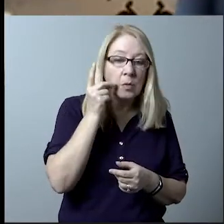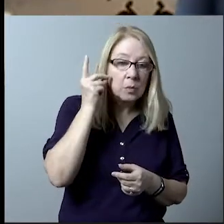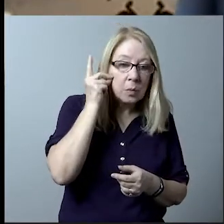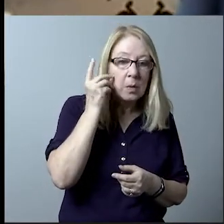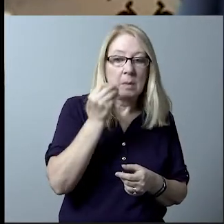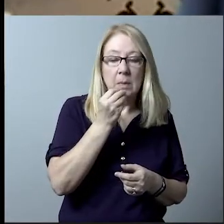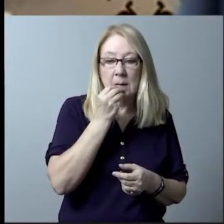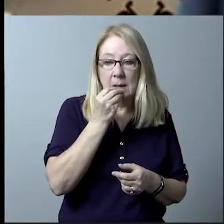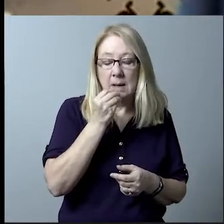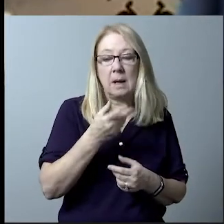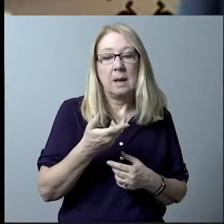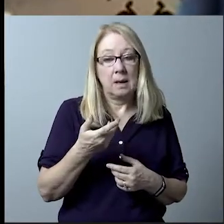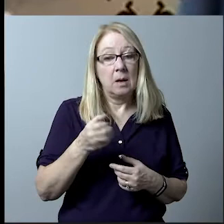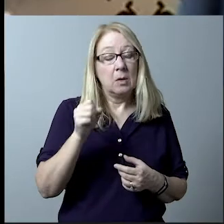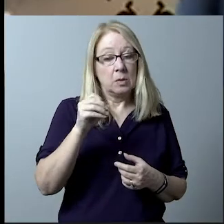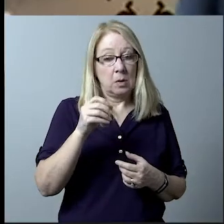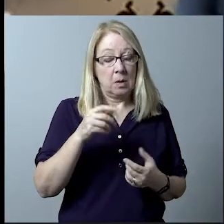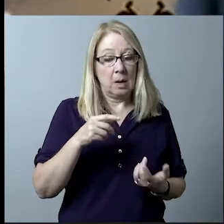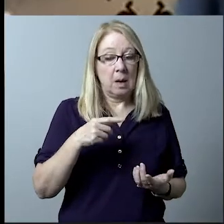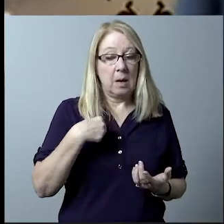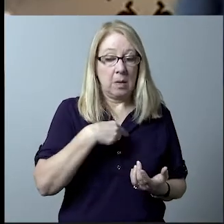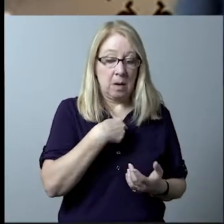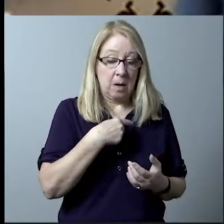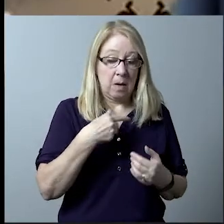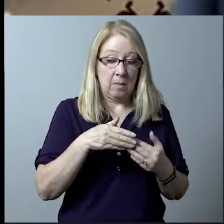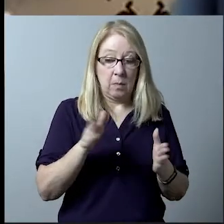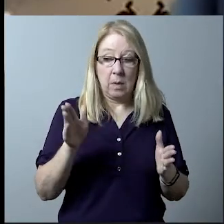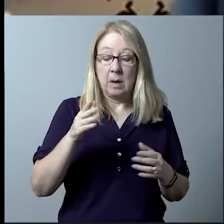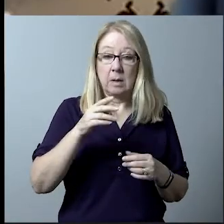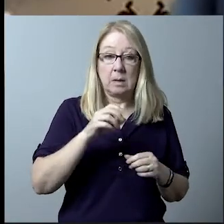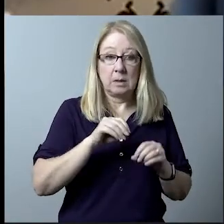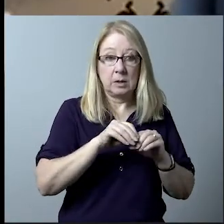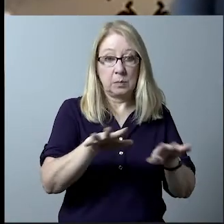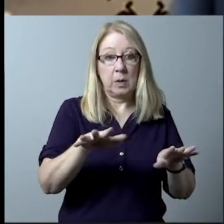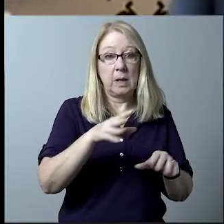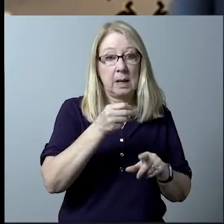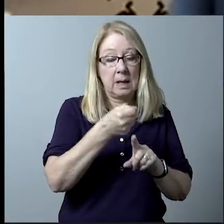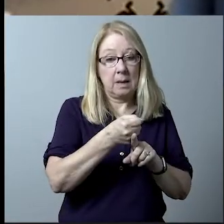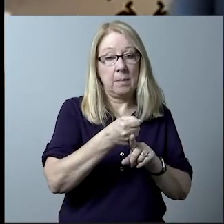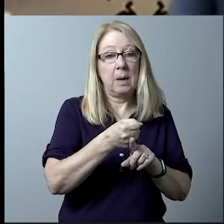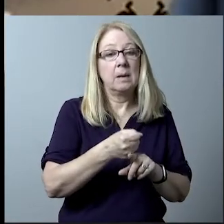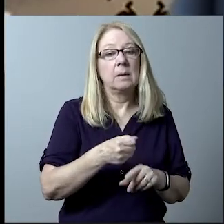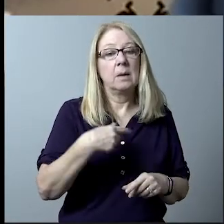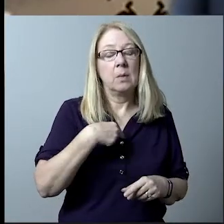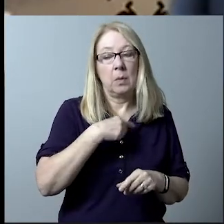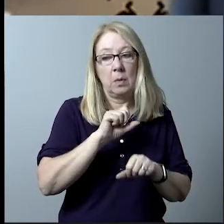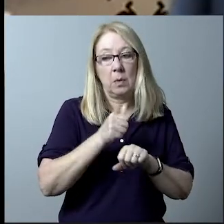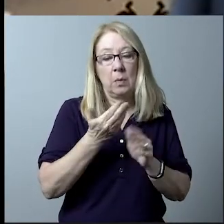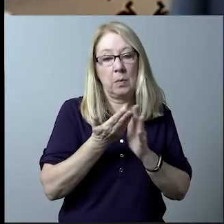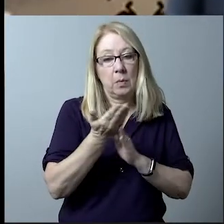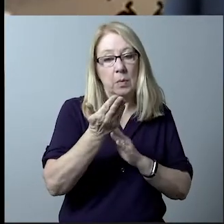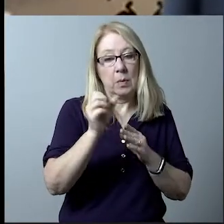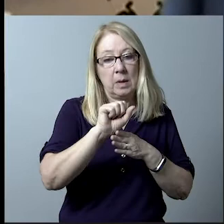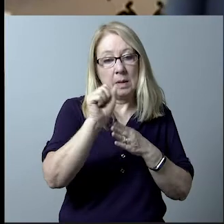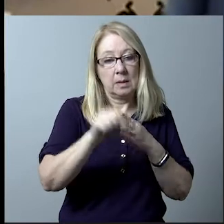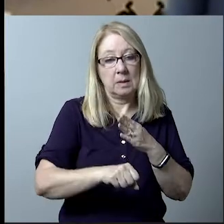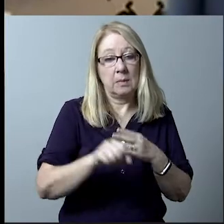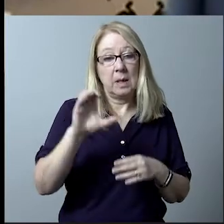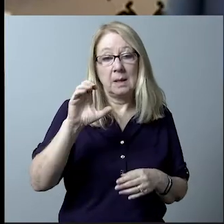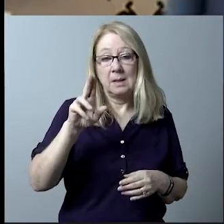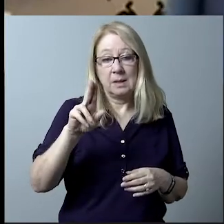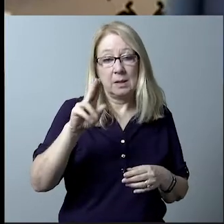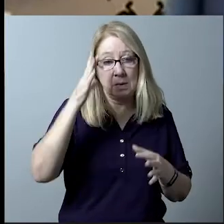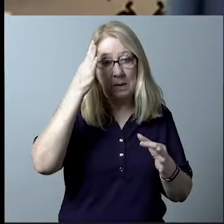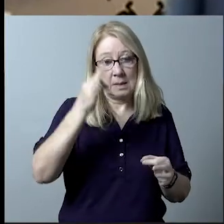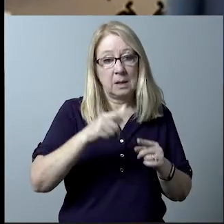and dining, among other expenses. And because of the uncertainty of the virus spread and its potential impacts as we continue to move through the